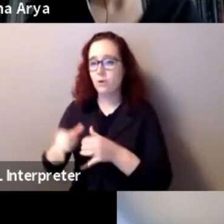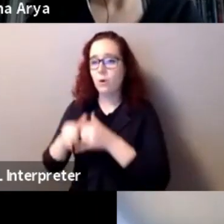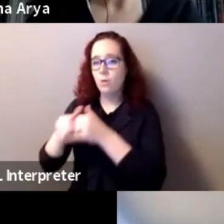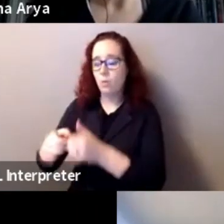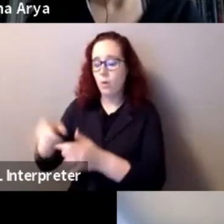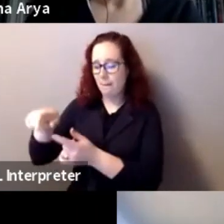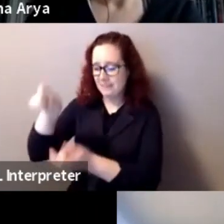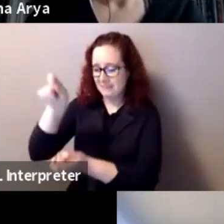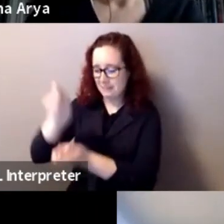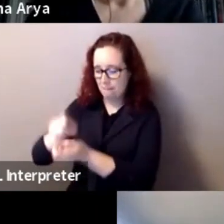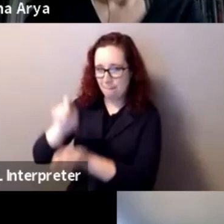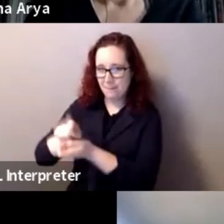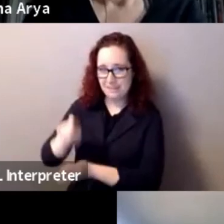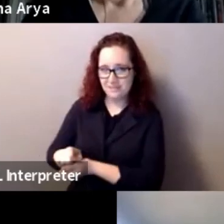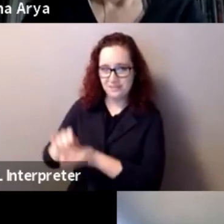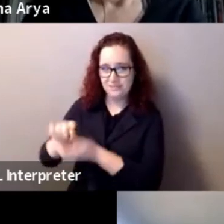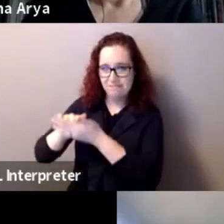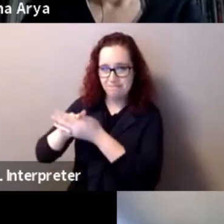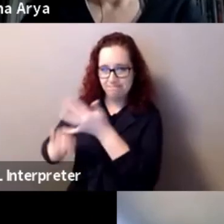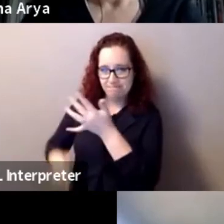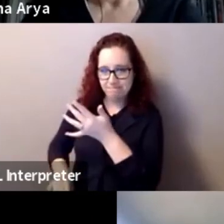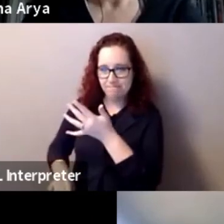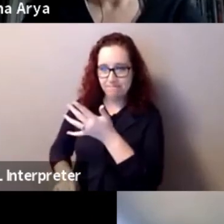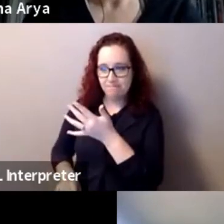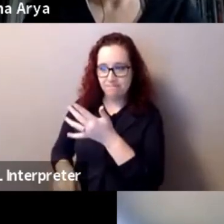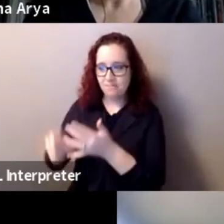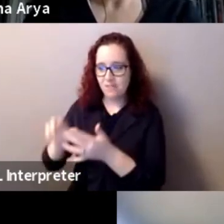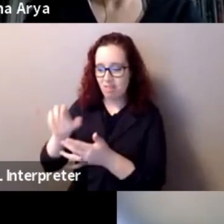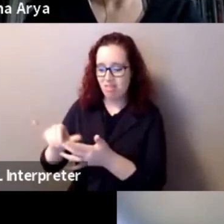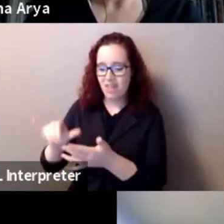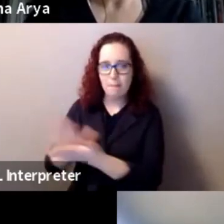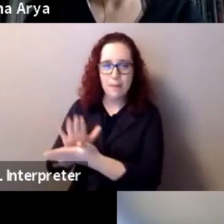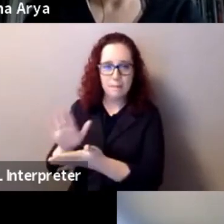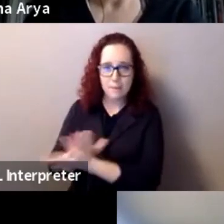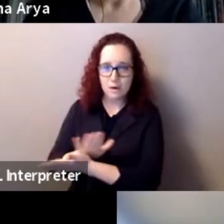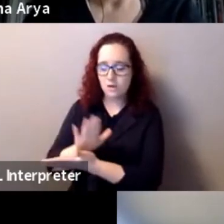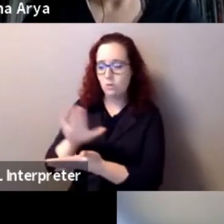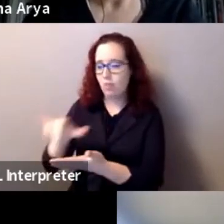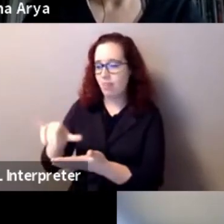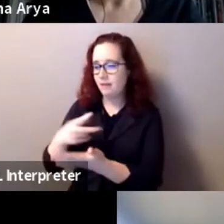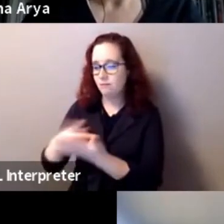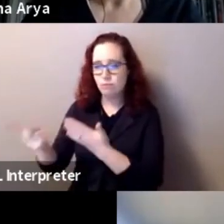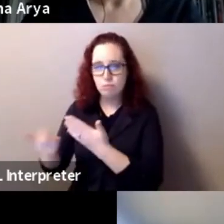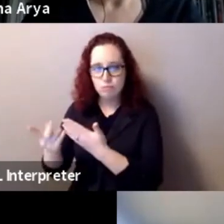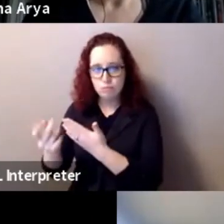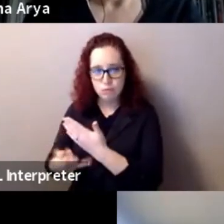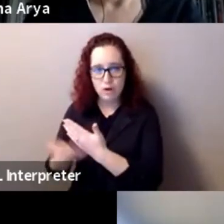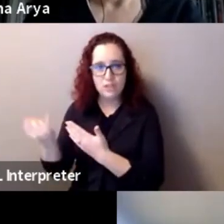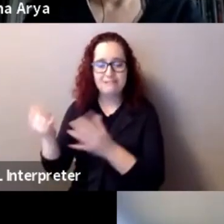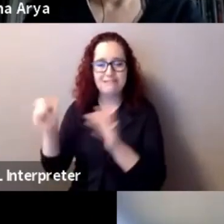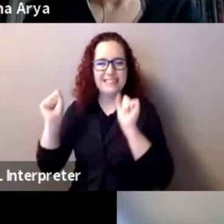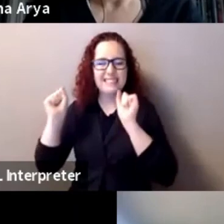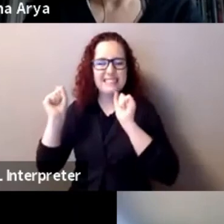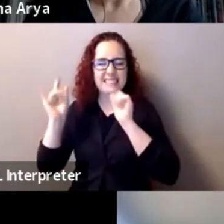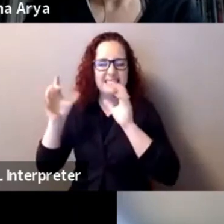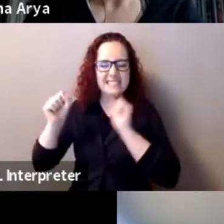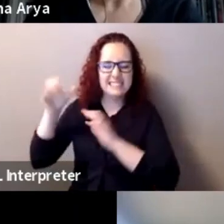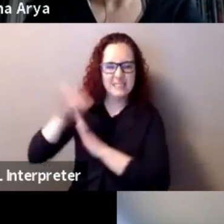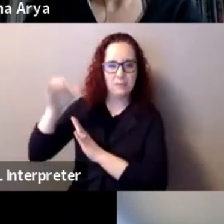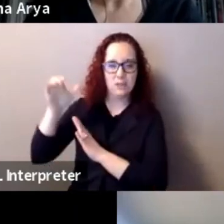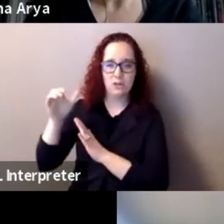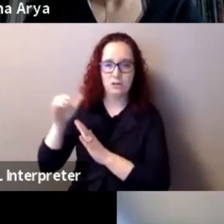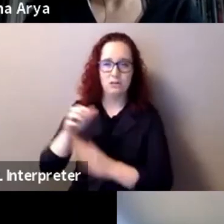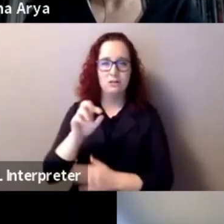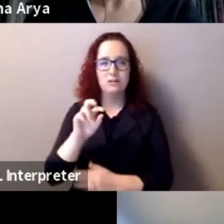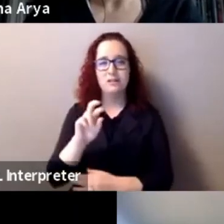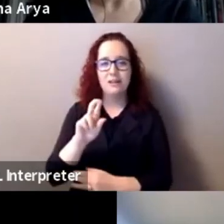very specific to what makes that paper or product exceptional. And the rubric is very helpful for